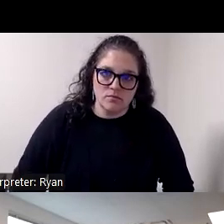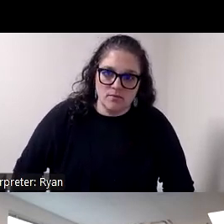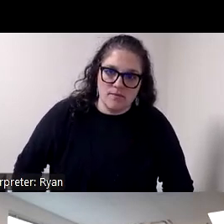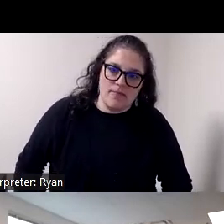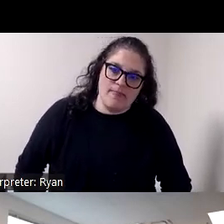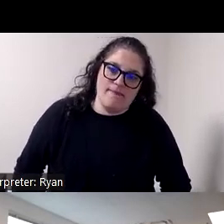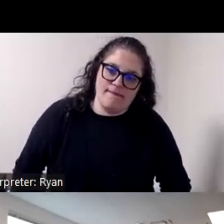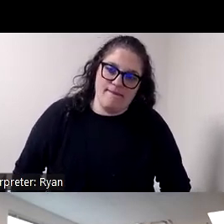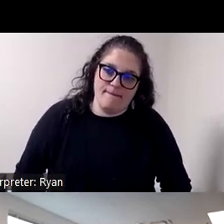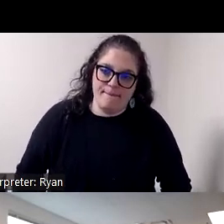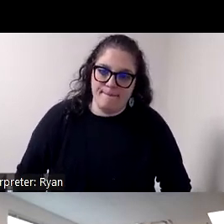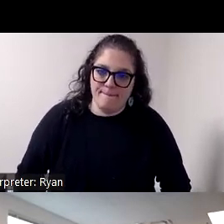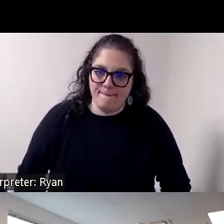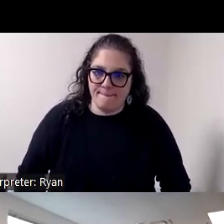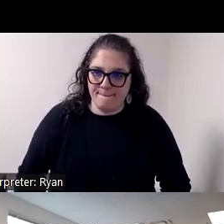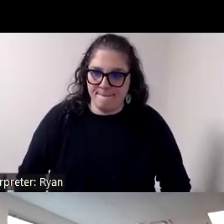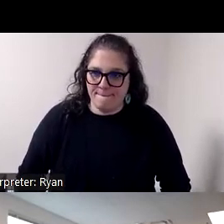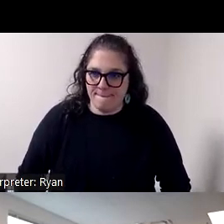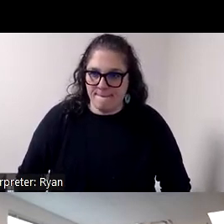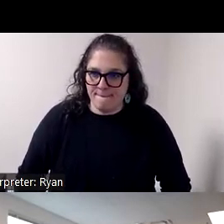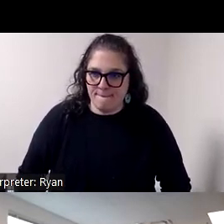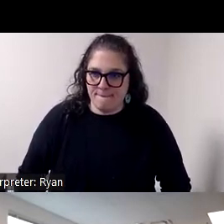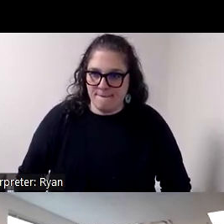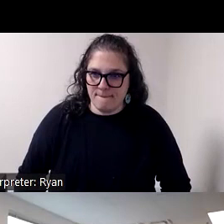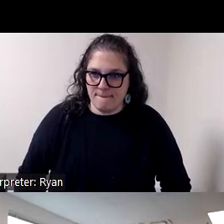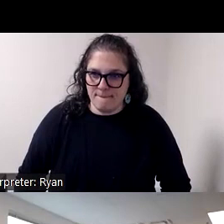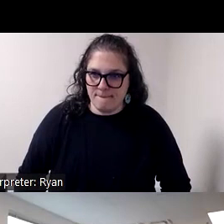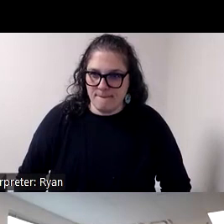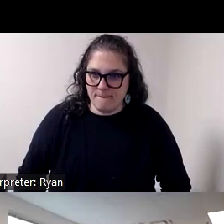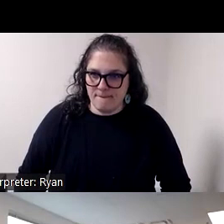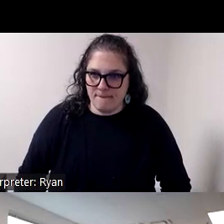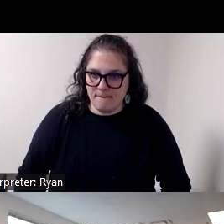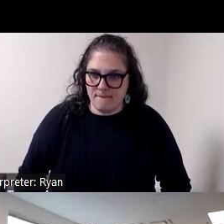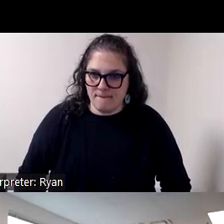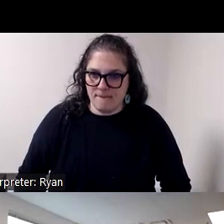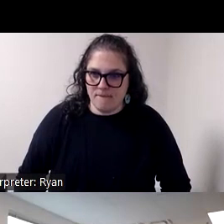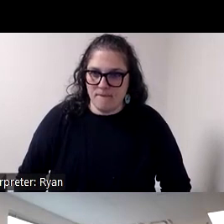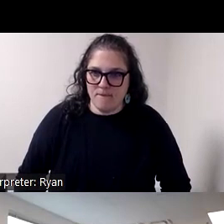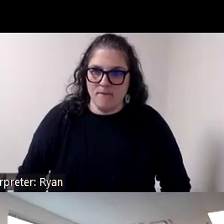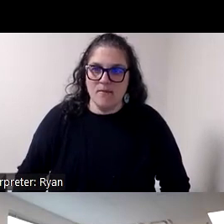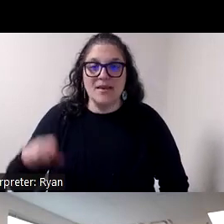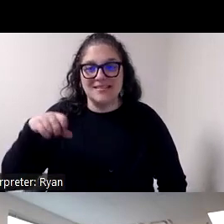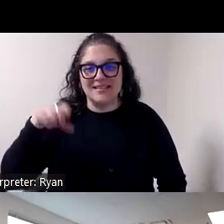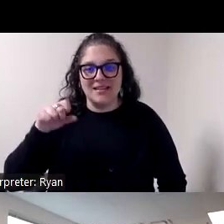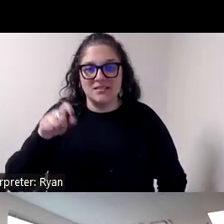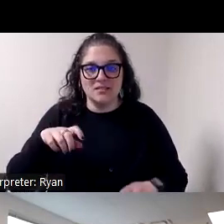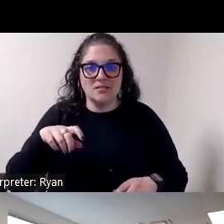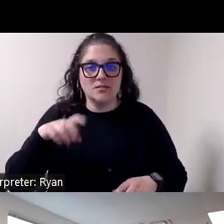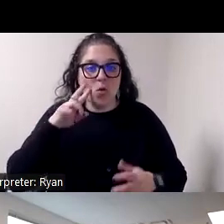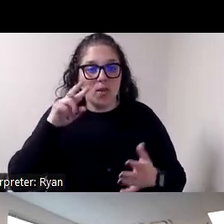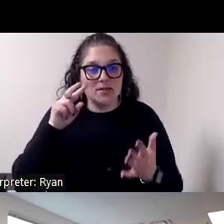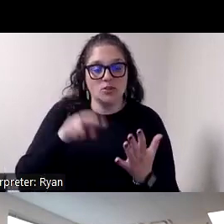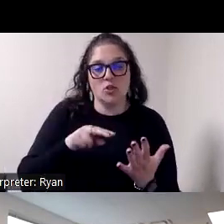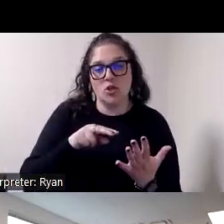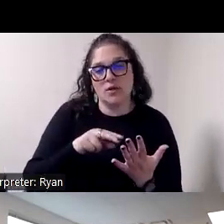on the timesheet too. One of the tabs gives the LDP code. Yes, correct. So let's go